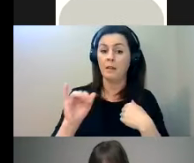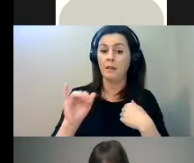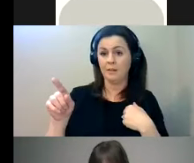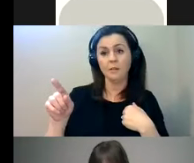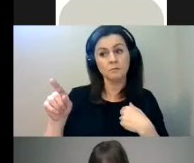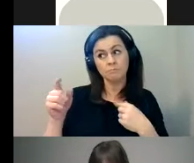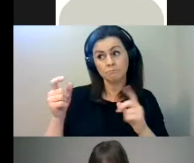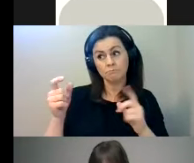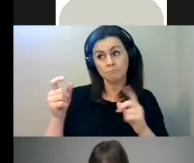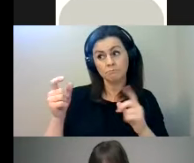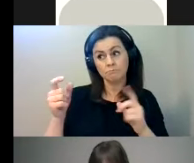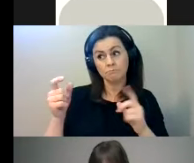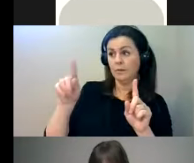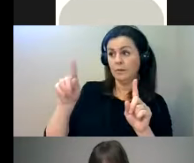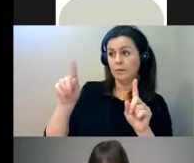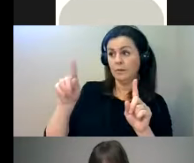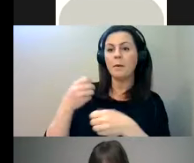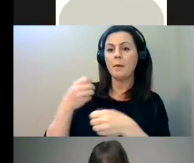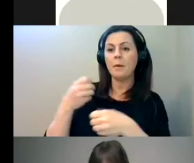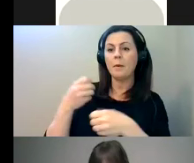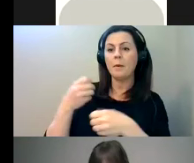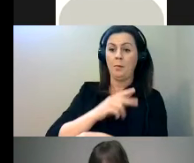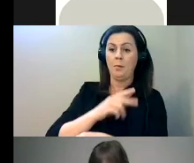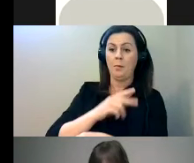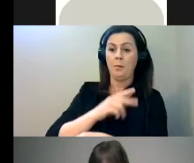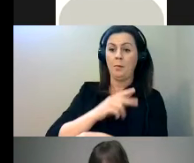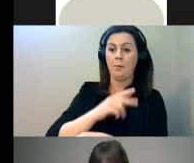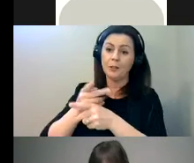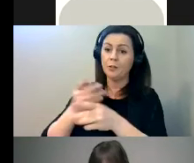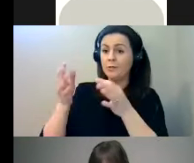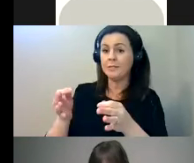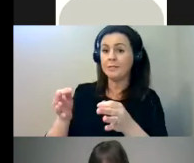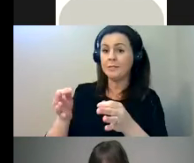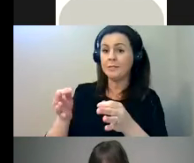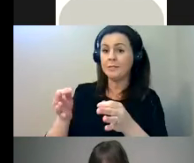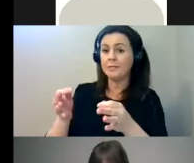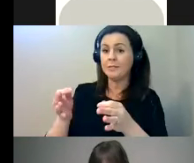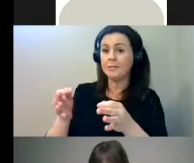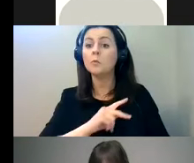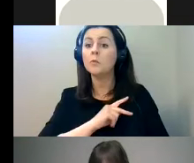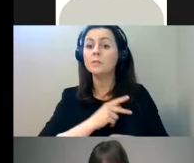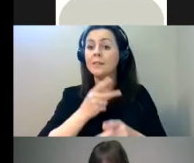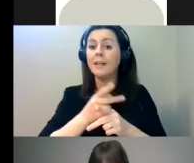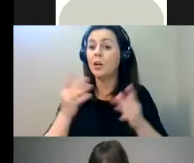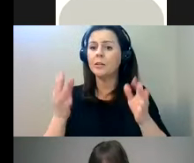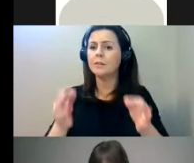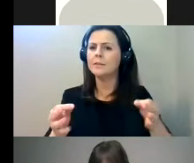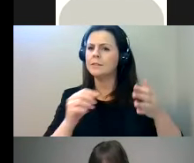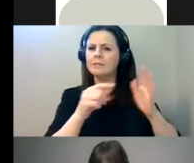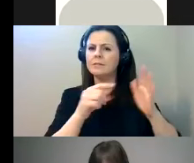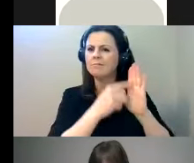care decisions. What are personal care decisions? Well, the statute also helps us with that, and